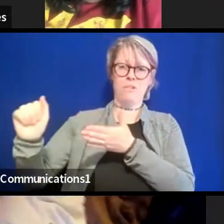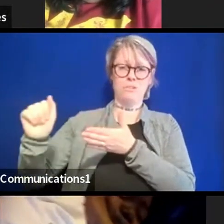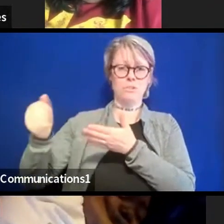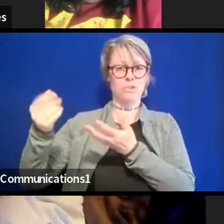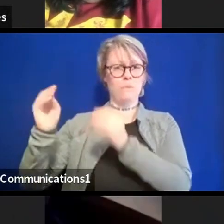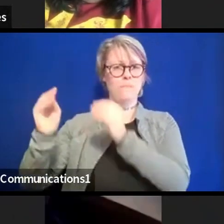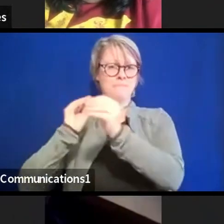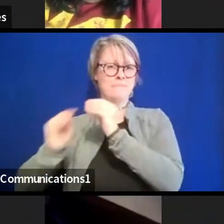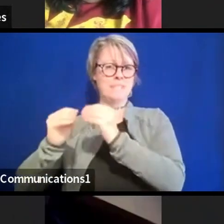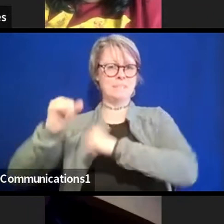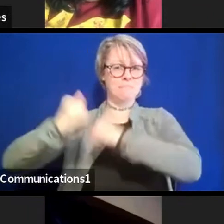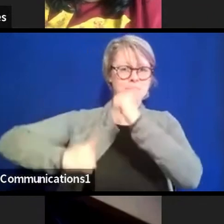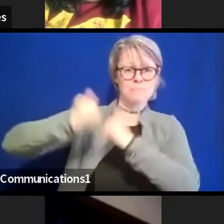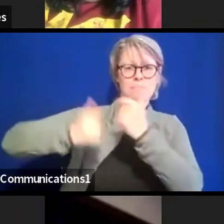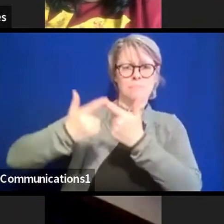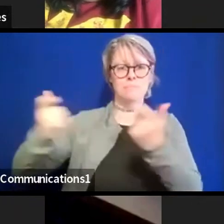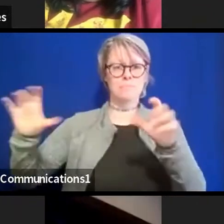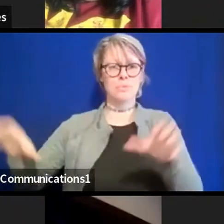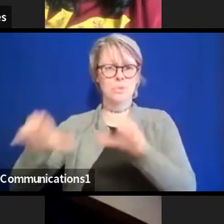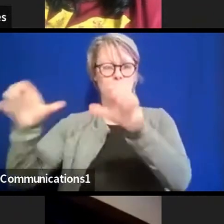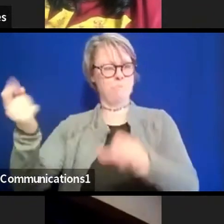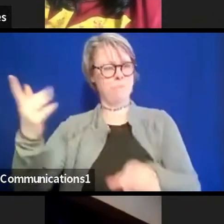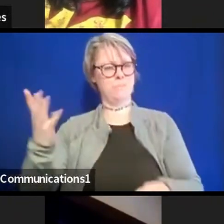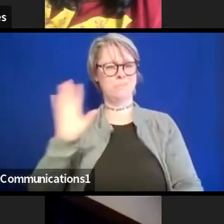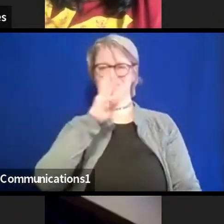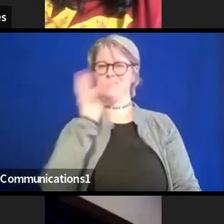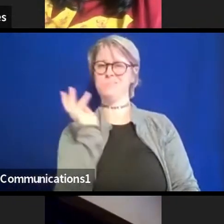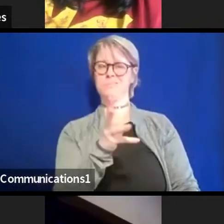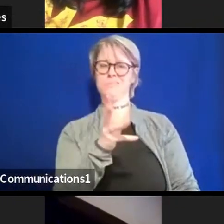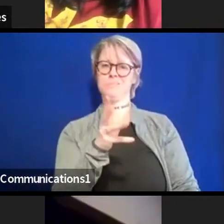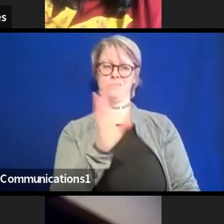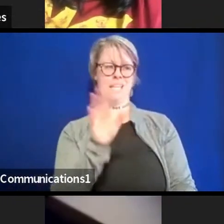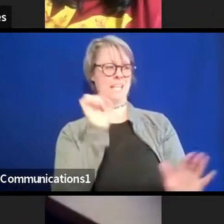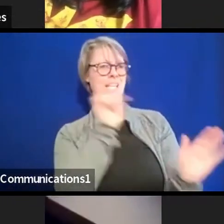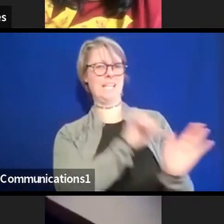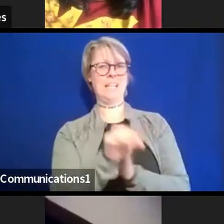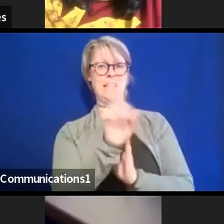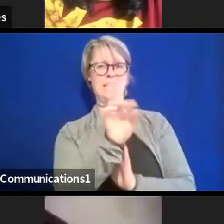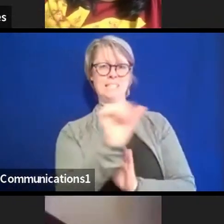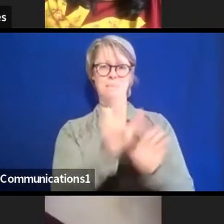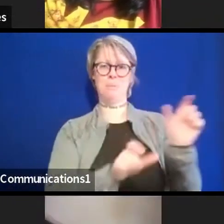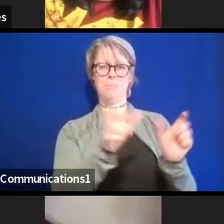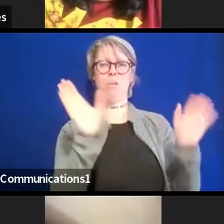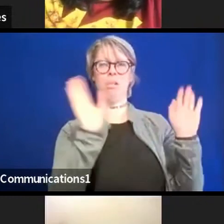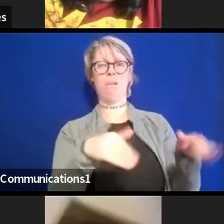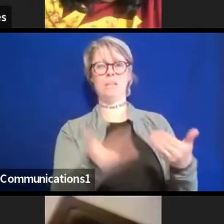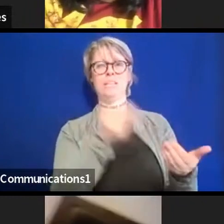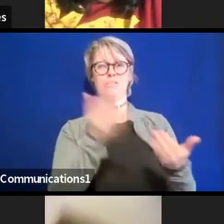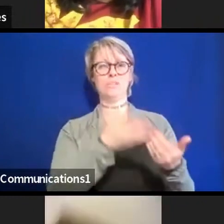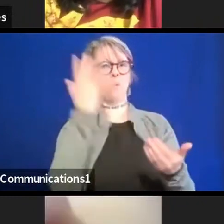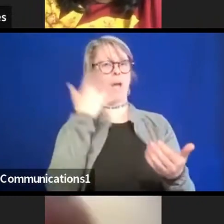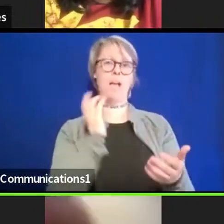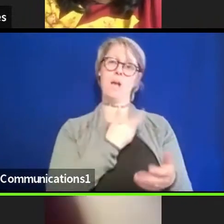replaced. However, they're okay with basically killing people with disabilities because it makes the government's